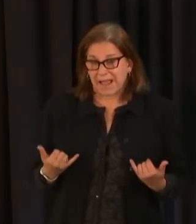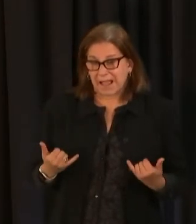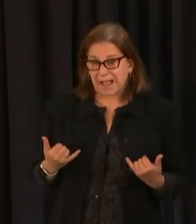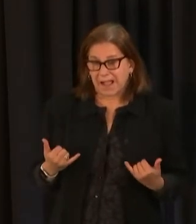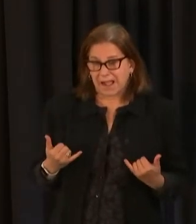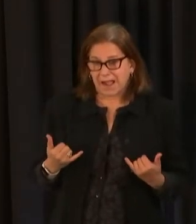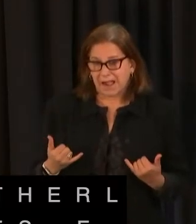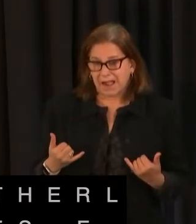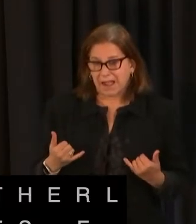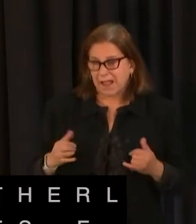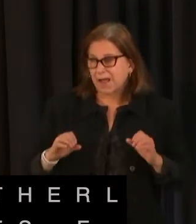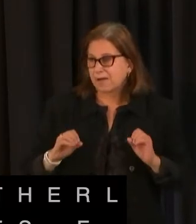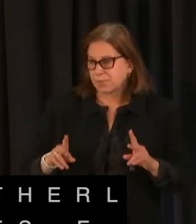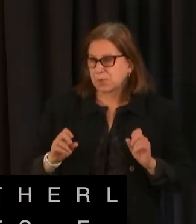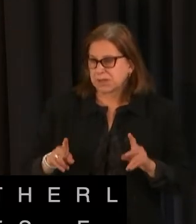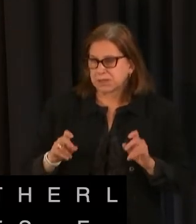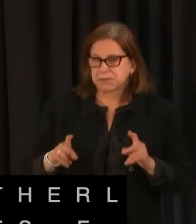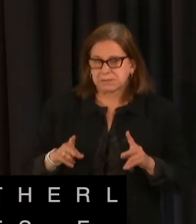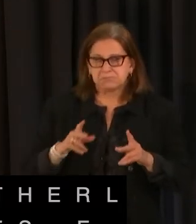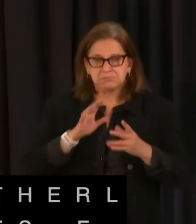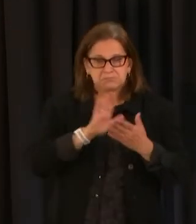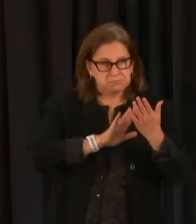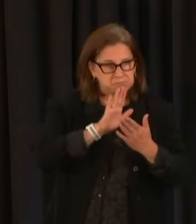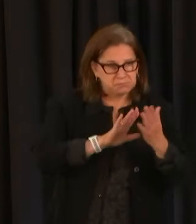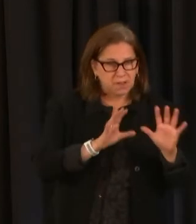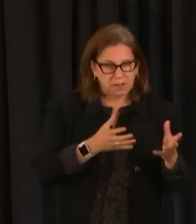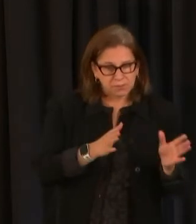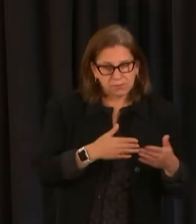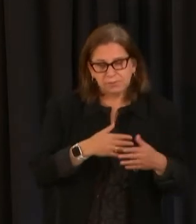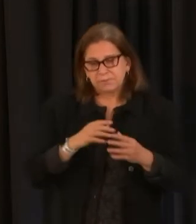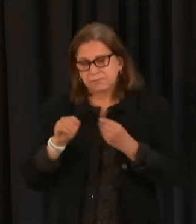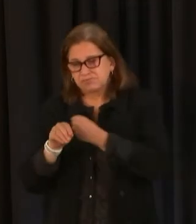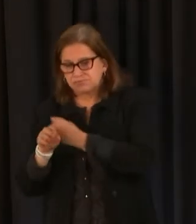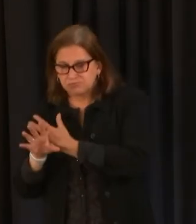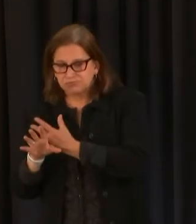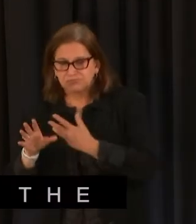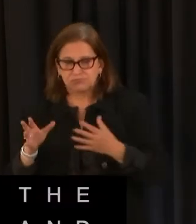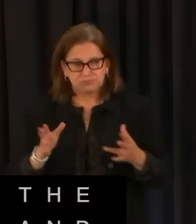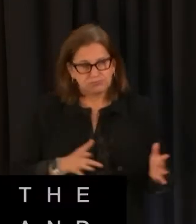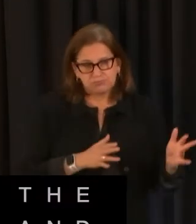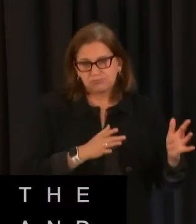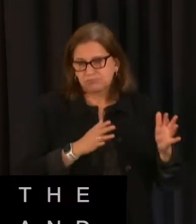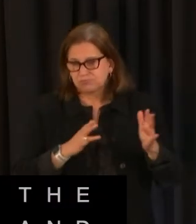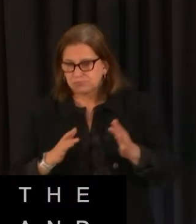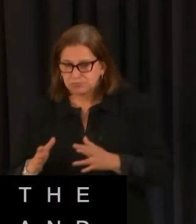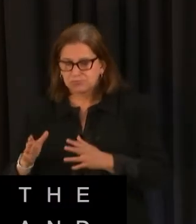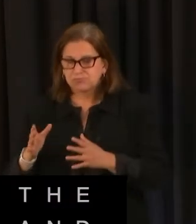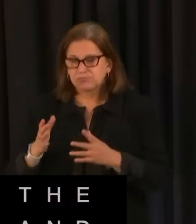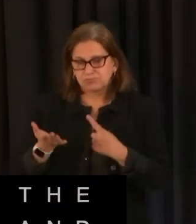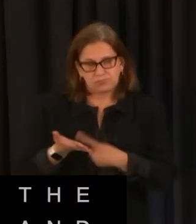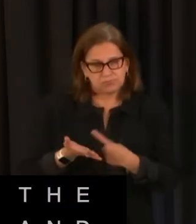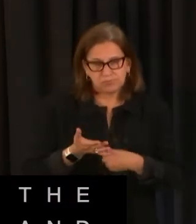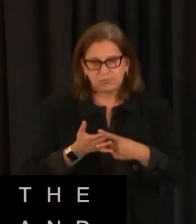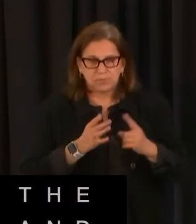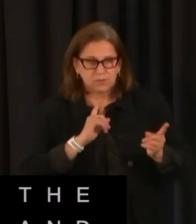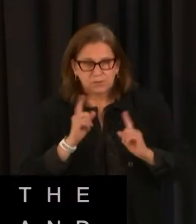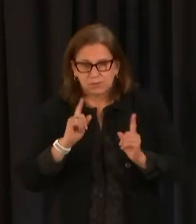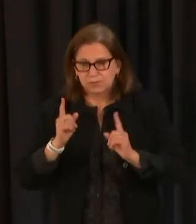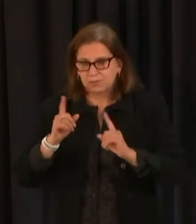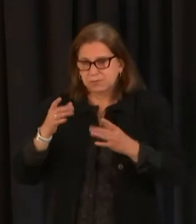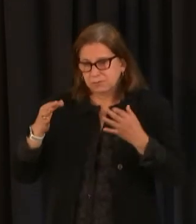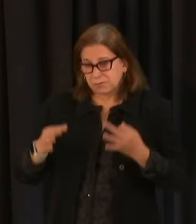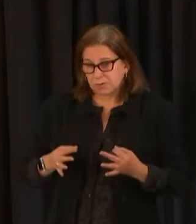for the remainder of this year and throughout Term 4, families may continue to opt back to